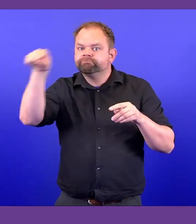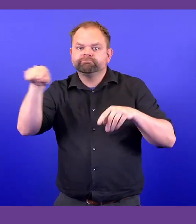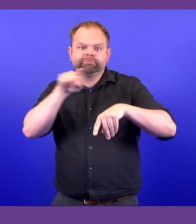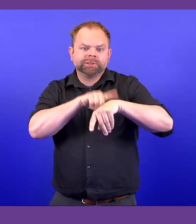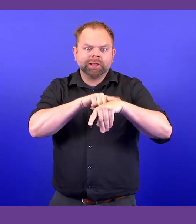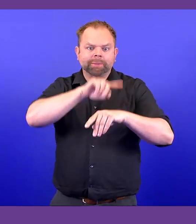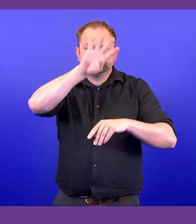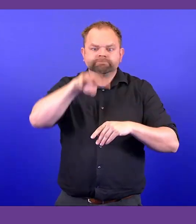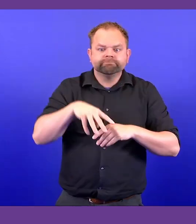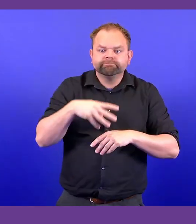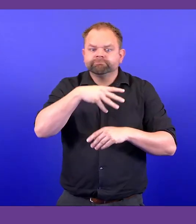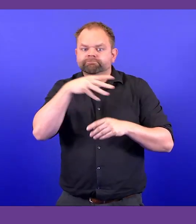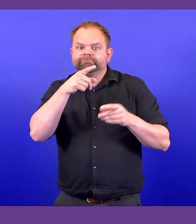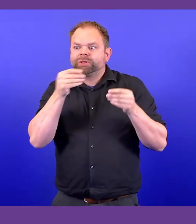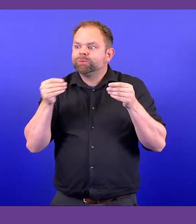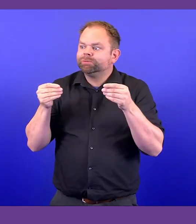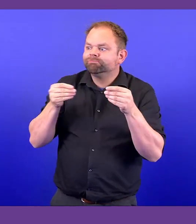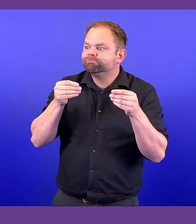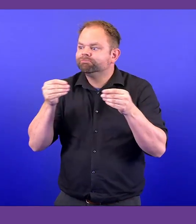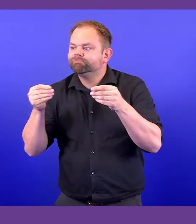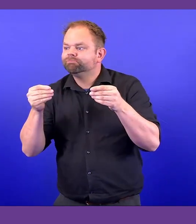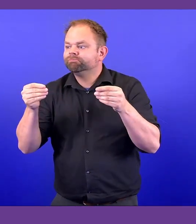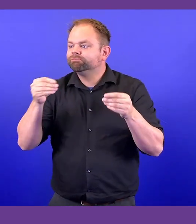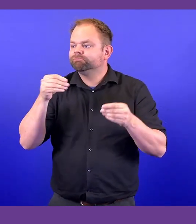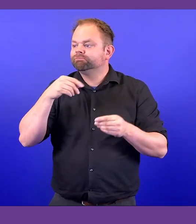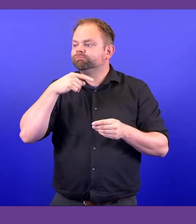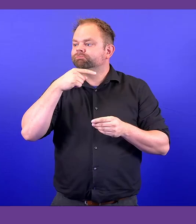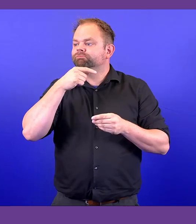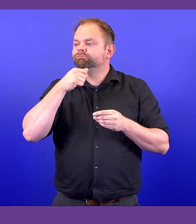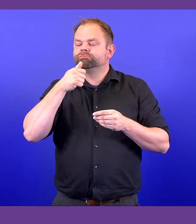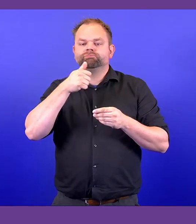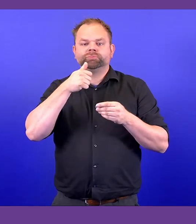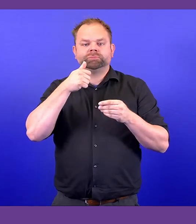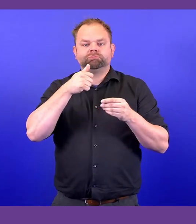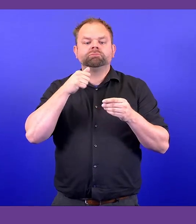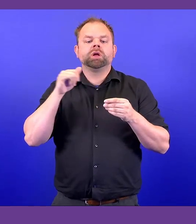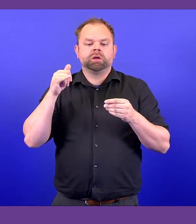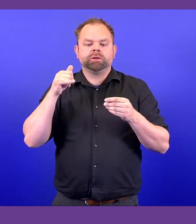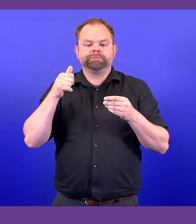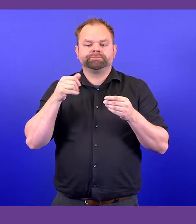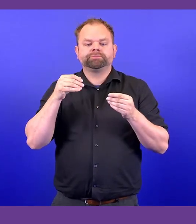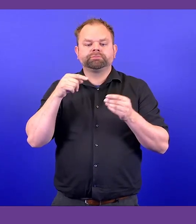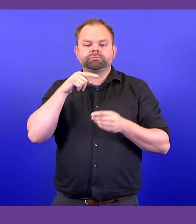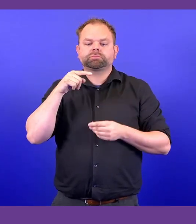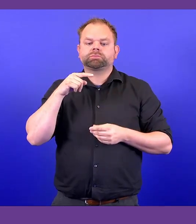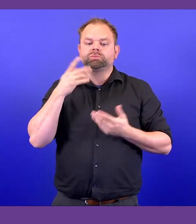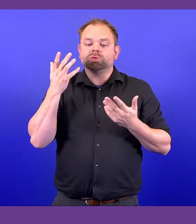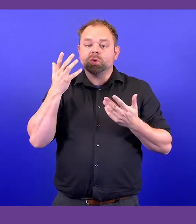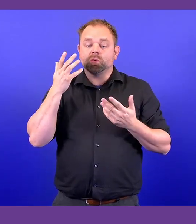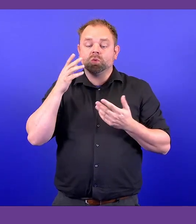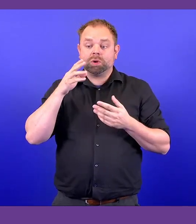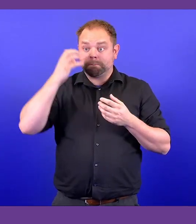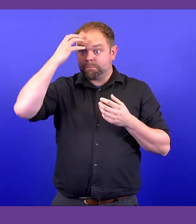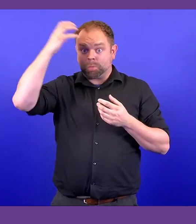People with intellectual disabilities face challenges when taking public transport every day.